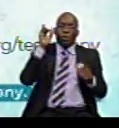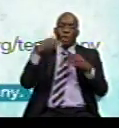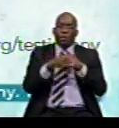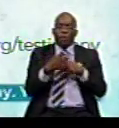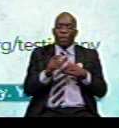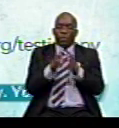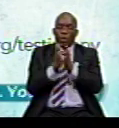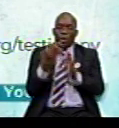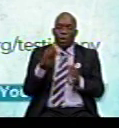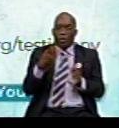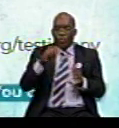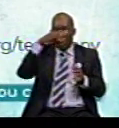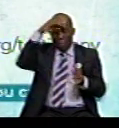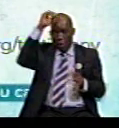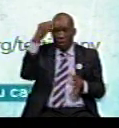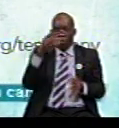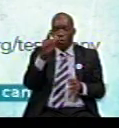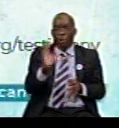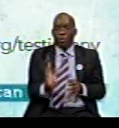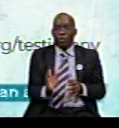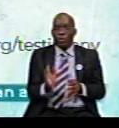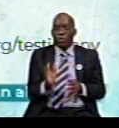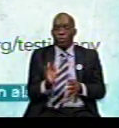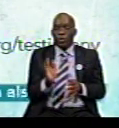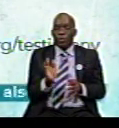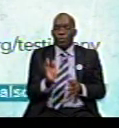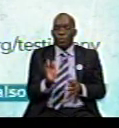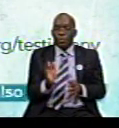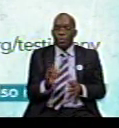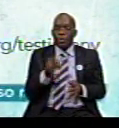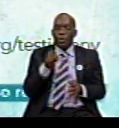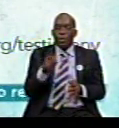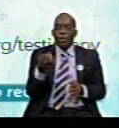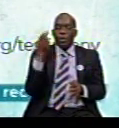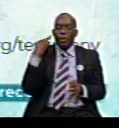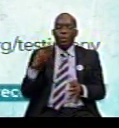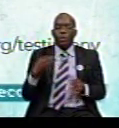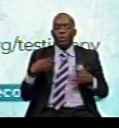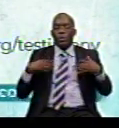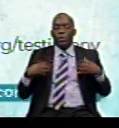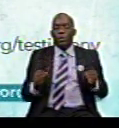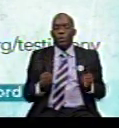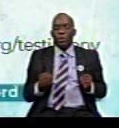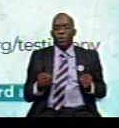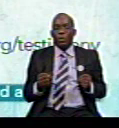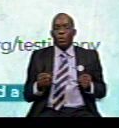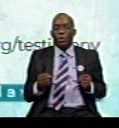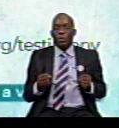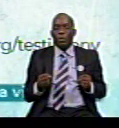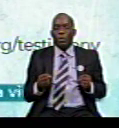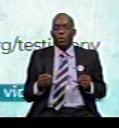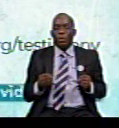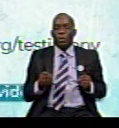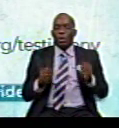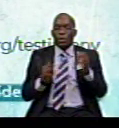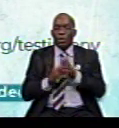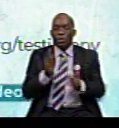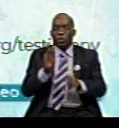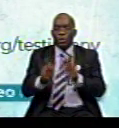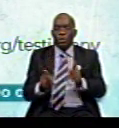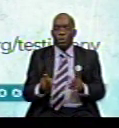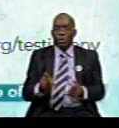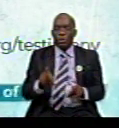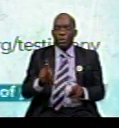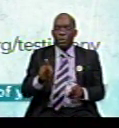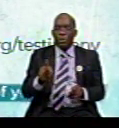healed. Praise the Lord. And more testimonies coming in, as we have this one from YouTube. Angelus, inspired is